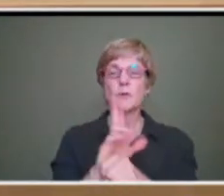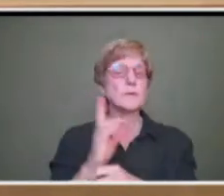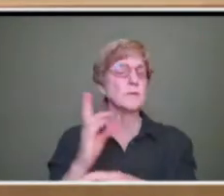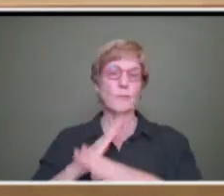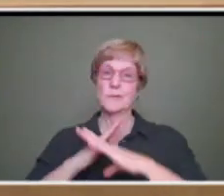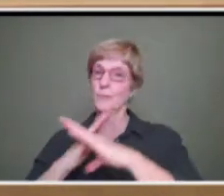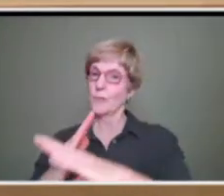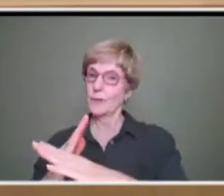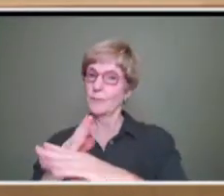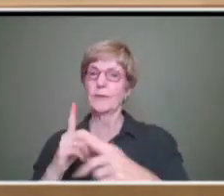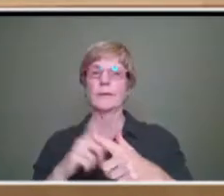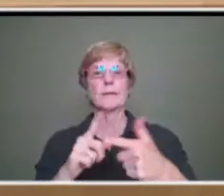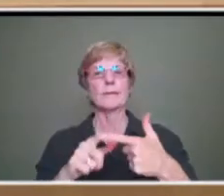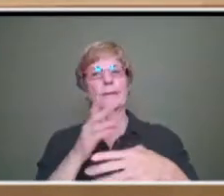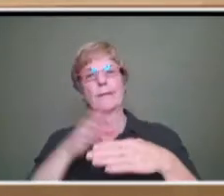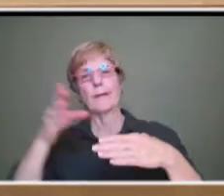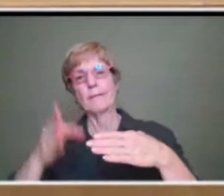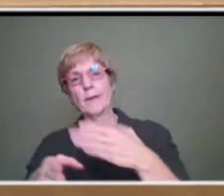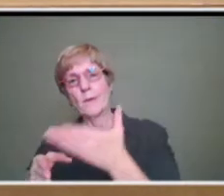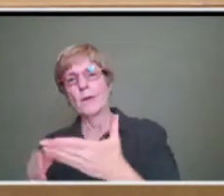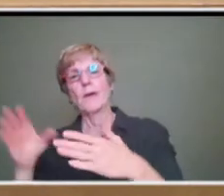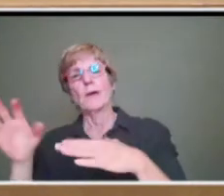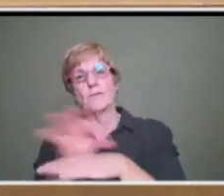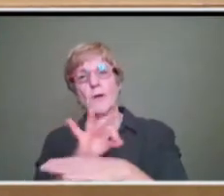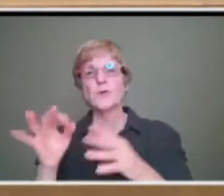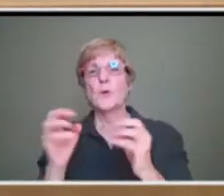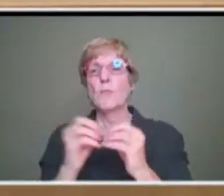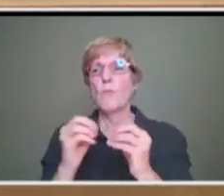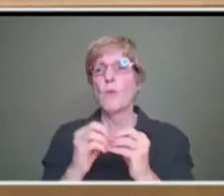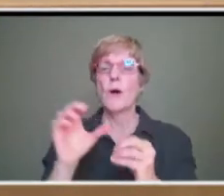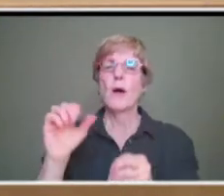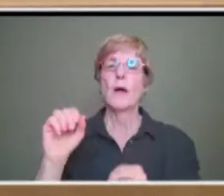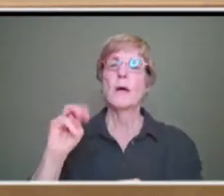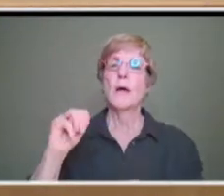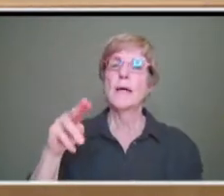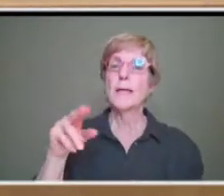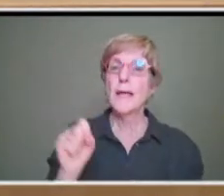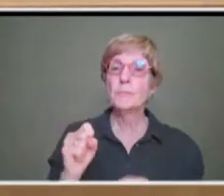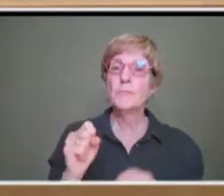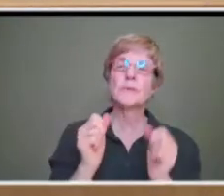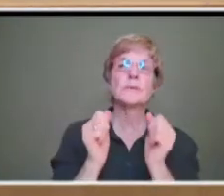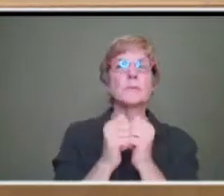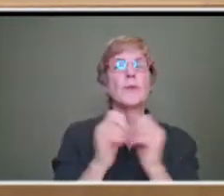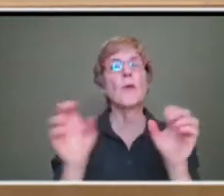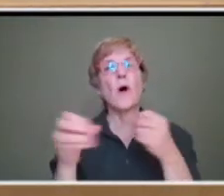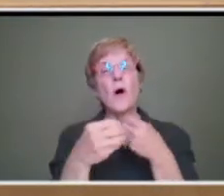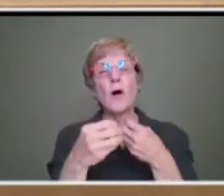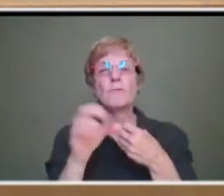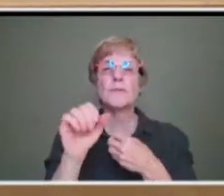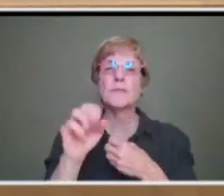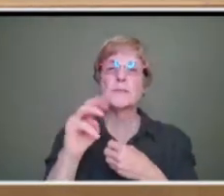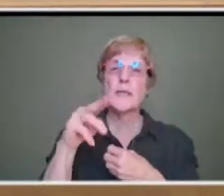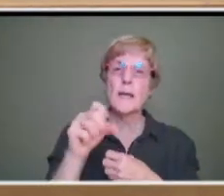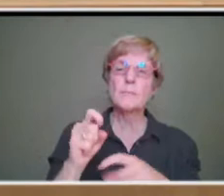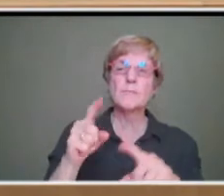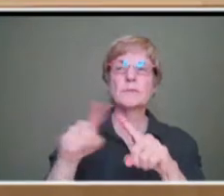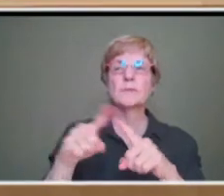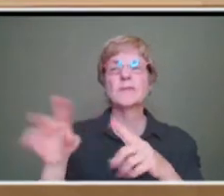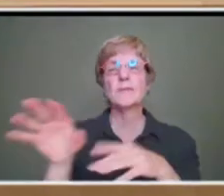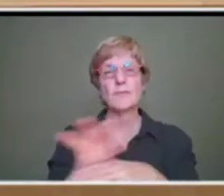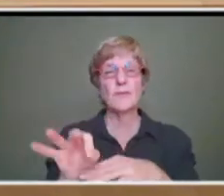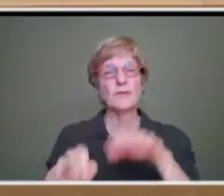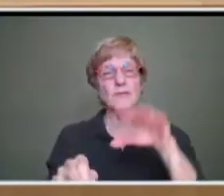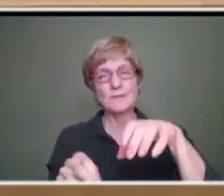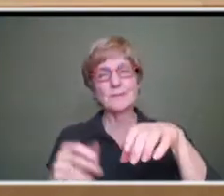and the outcomes does it function more as a campus type use with an office campus and other functionality like that so